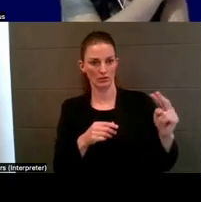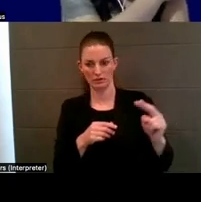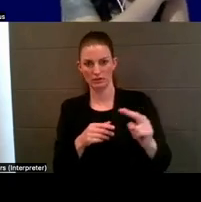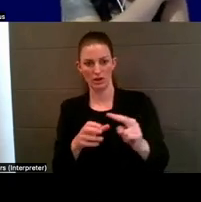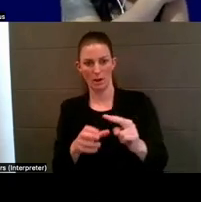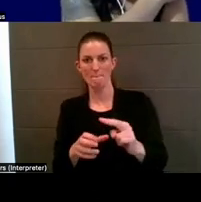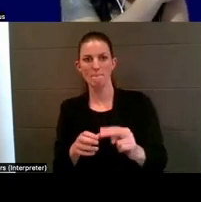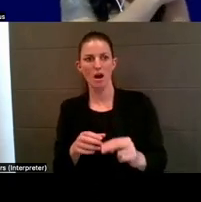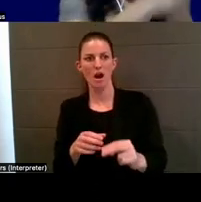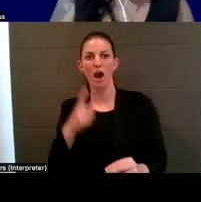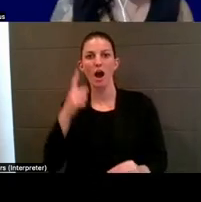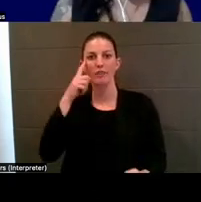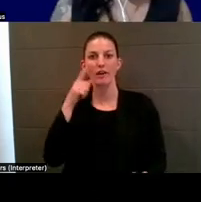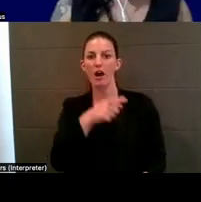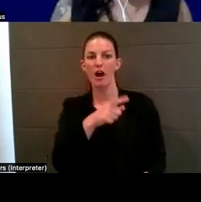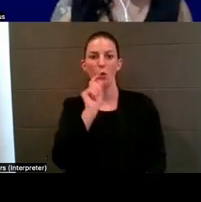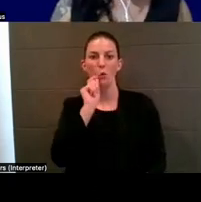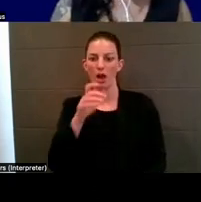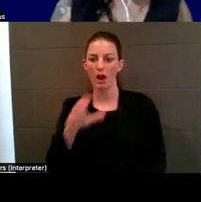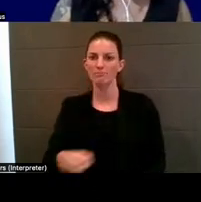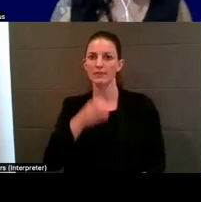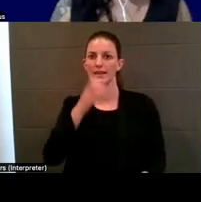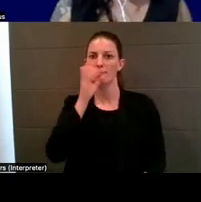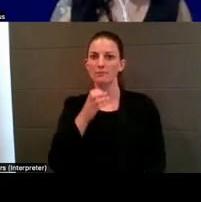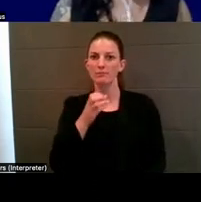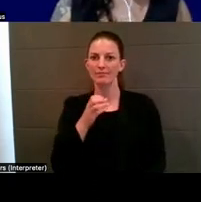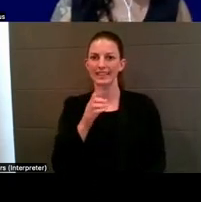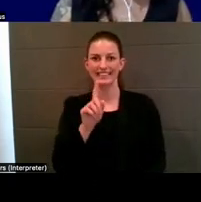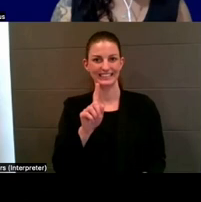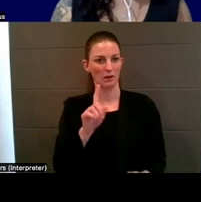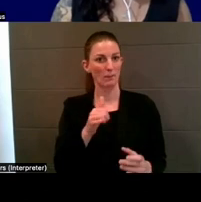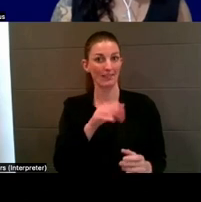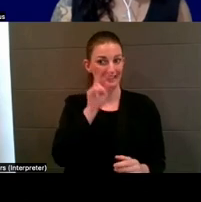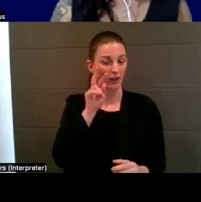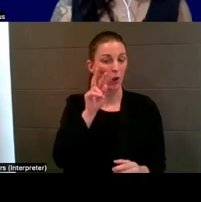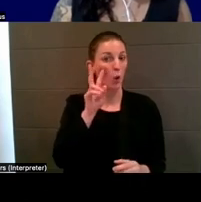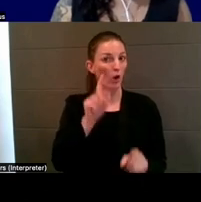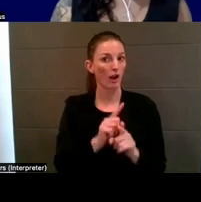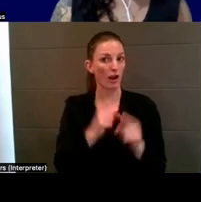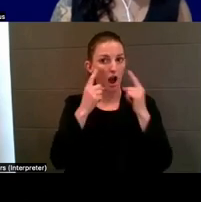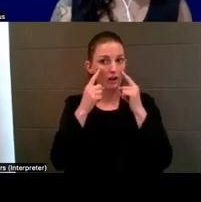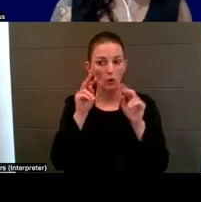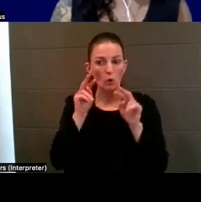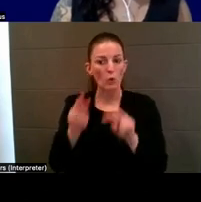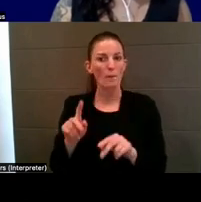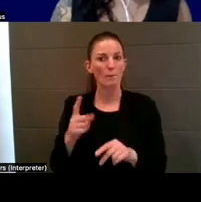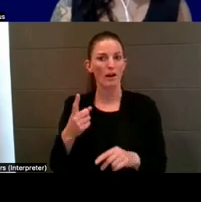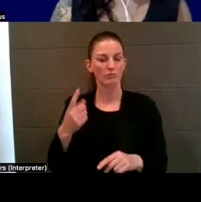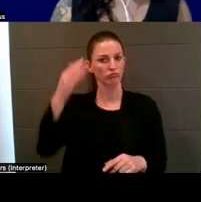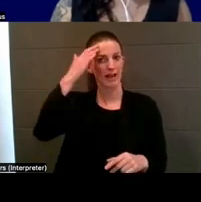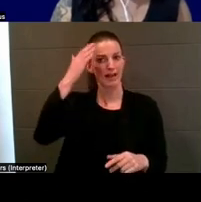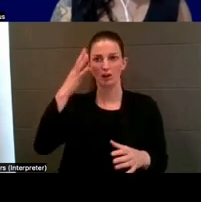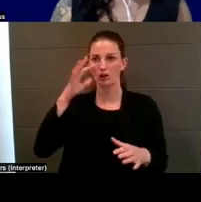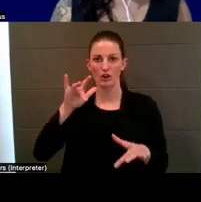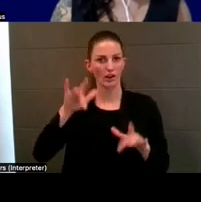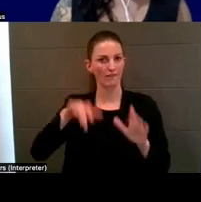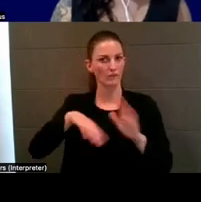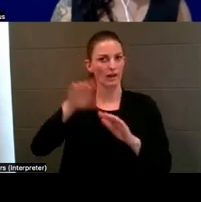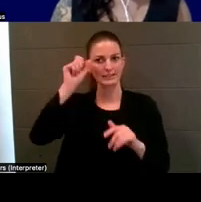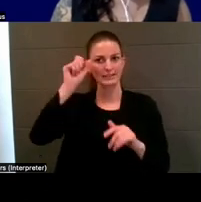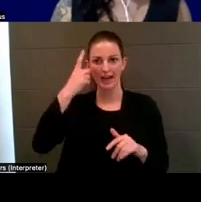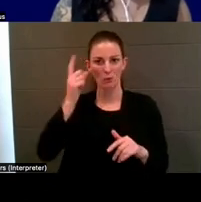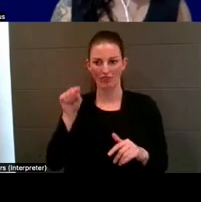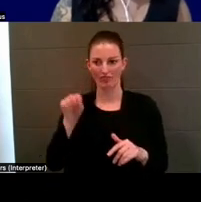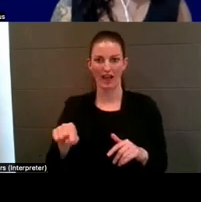that goes back to really understanding your child's vision and hearing needs. And similarly, reaching towards an object does not imply full